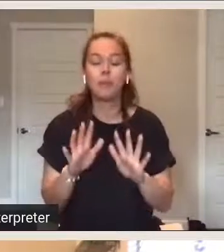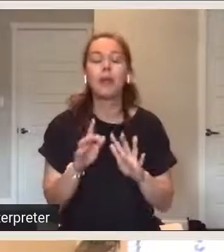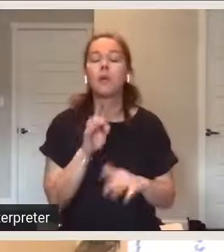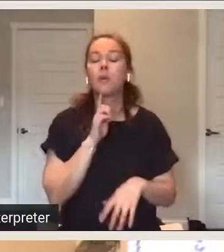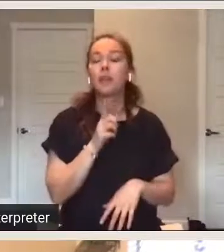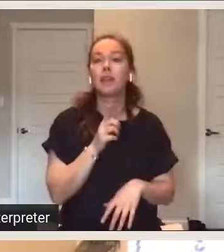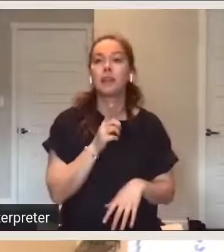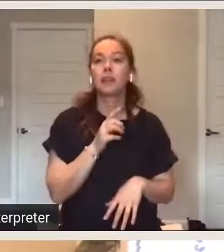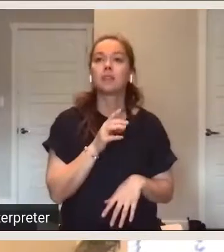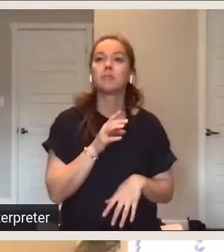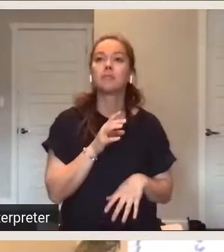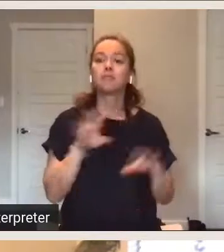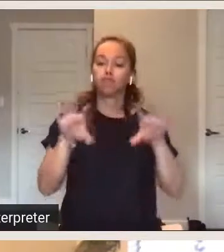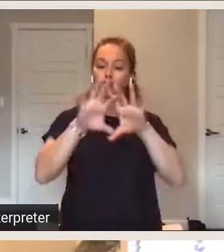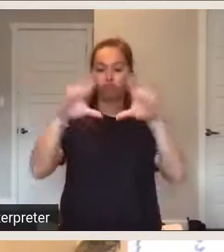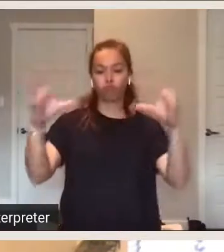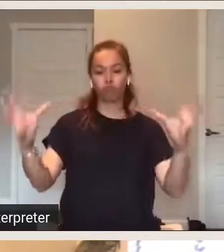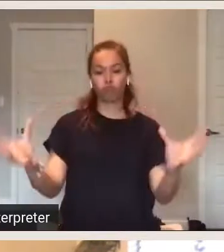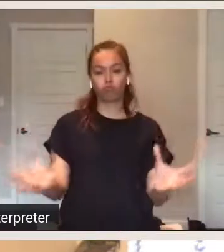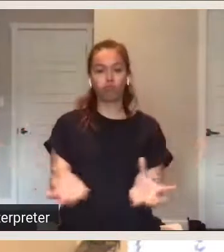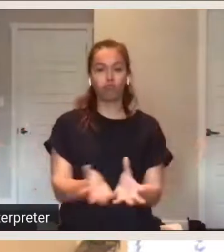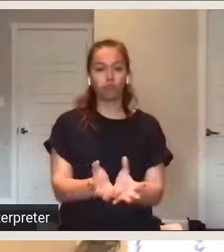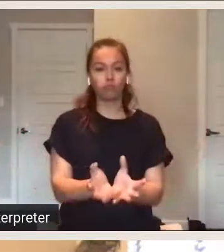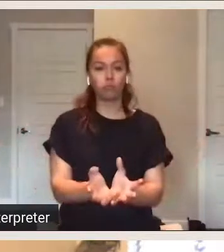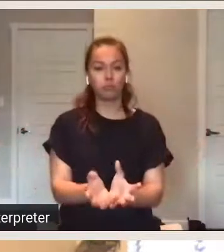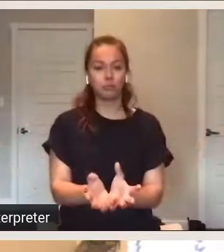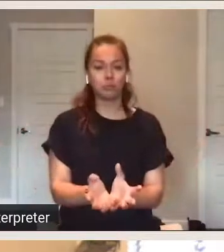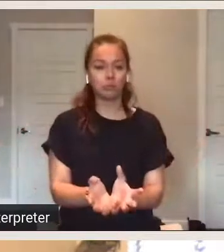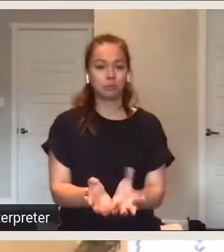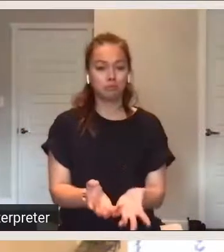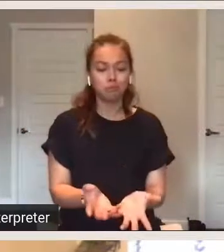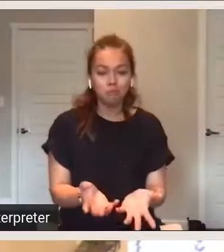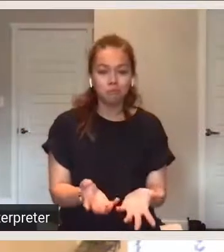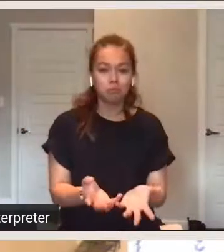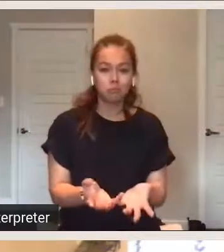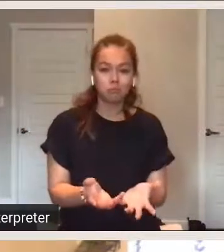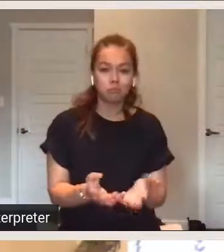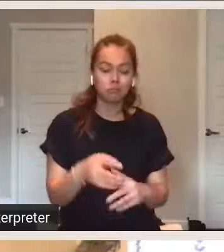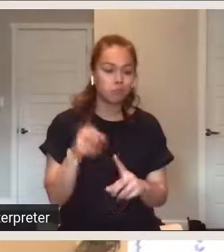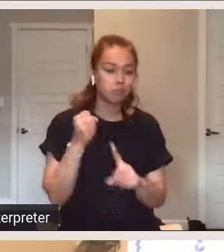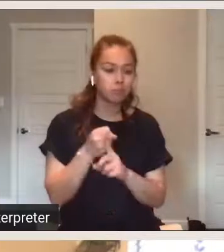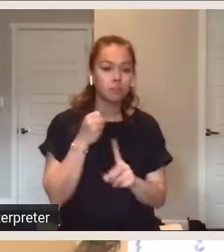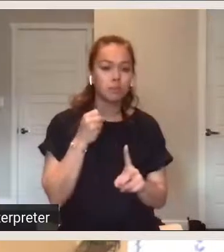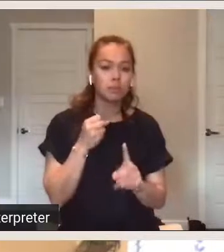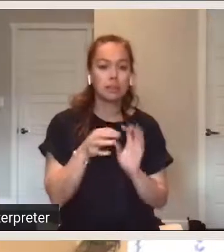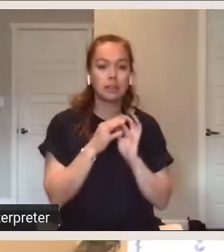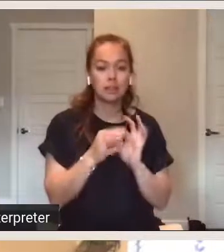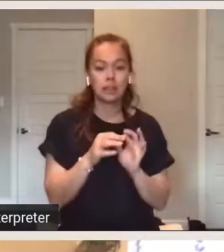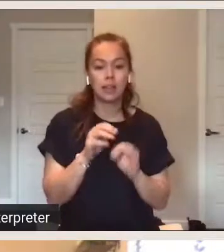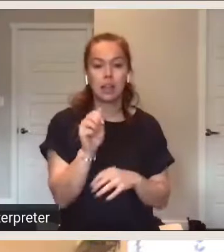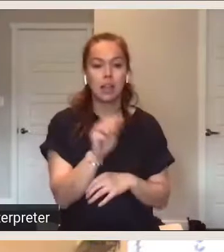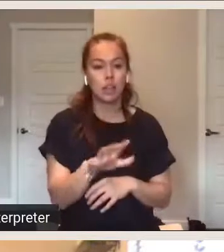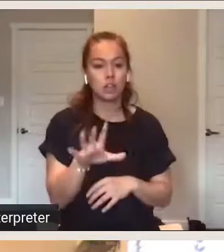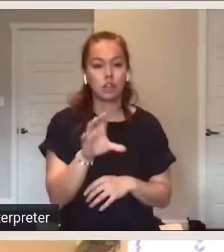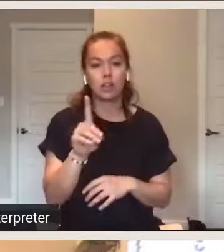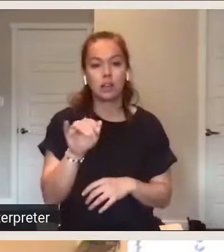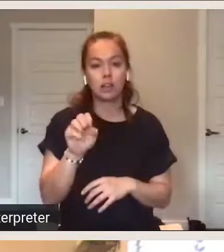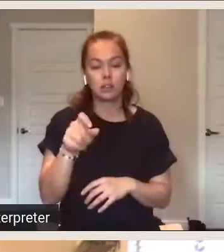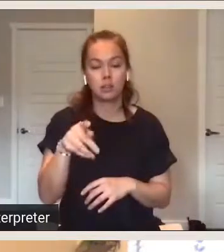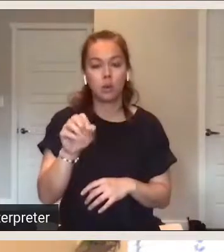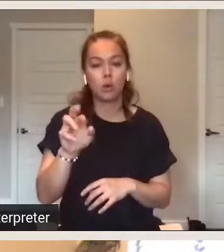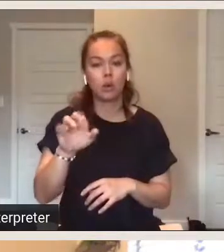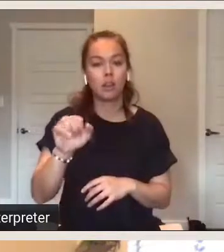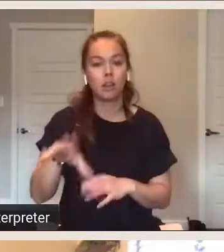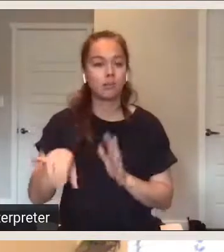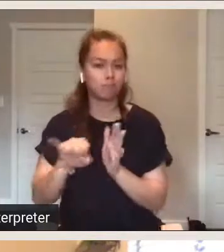to really thinking about the Asian diasporic identity, and not just as, I guess,